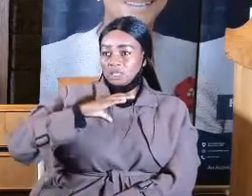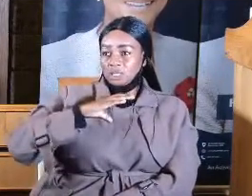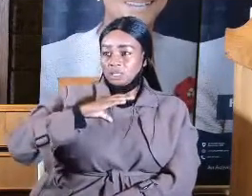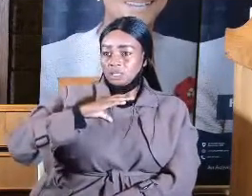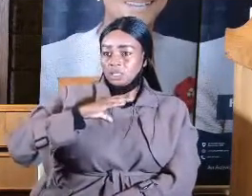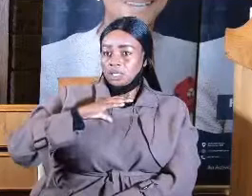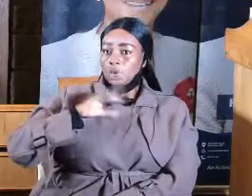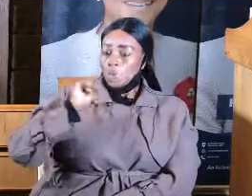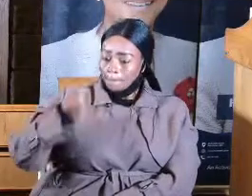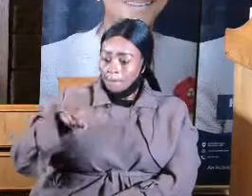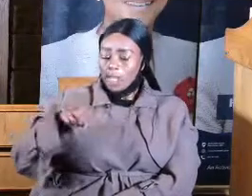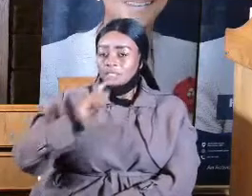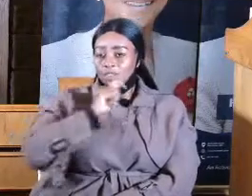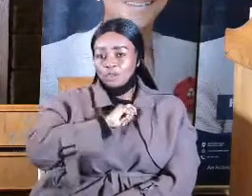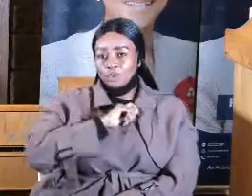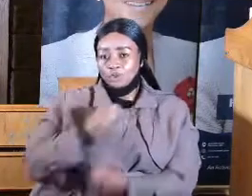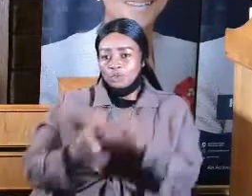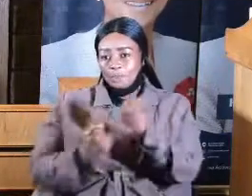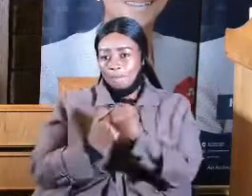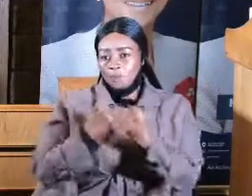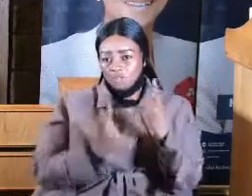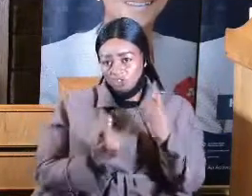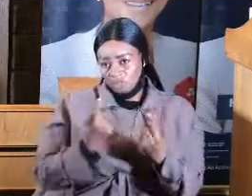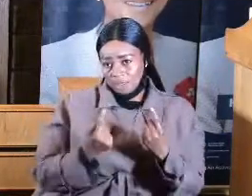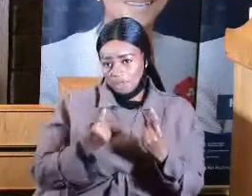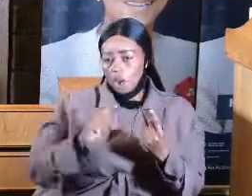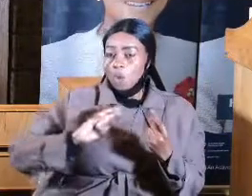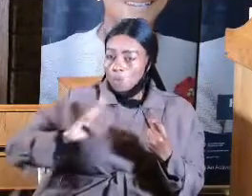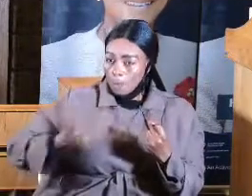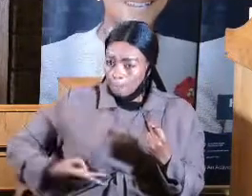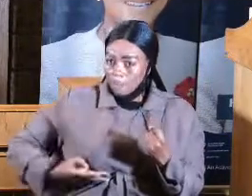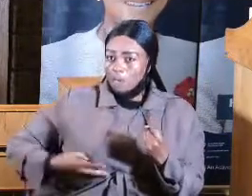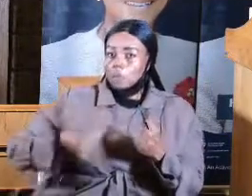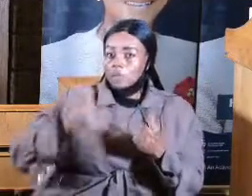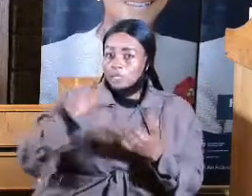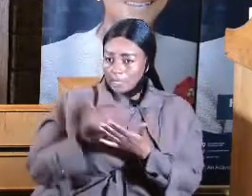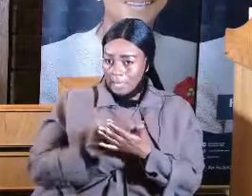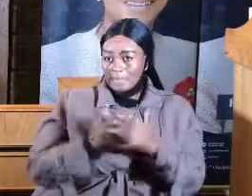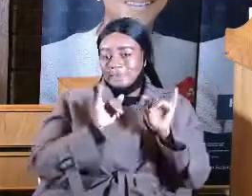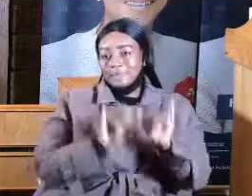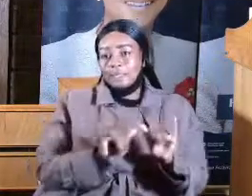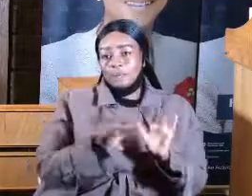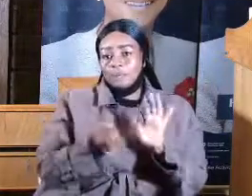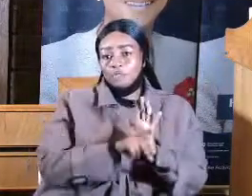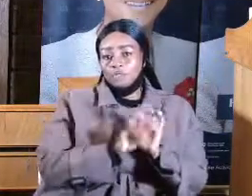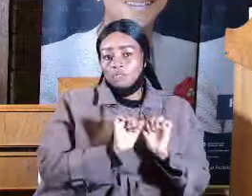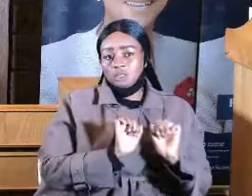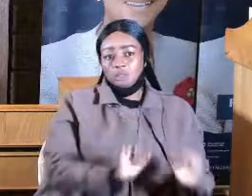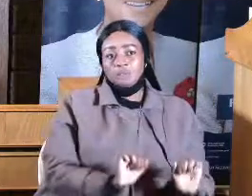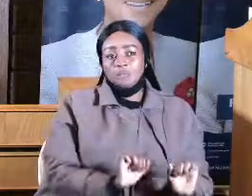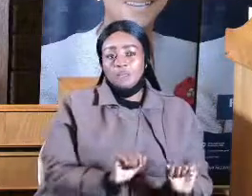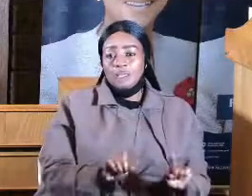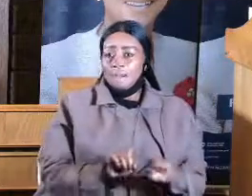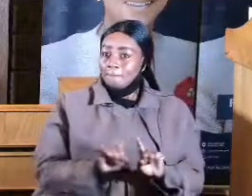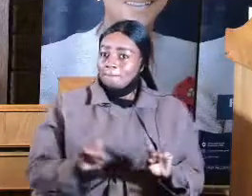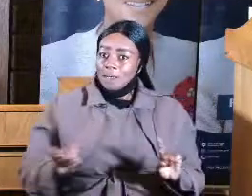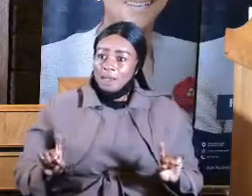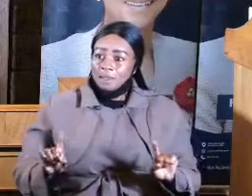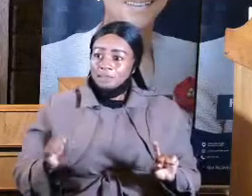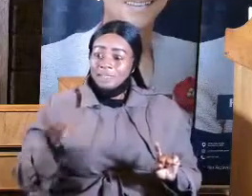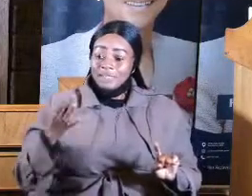and support each other, I'm sure our women can stay in their positions. But you'll find that when we've got